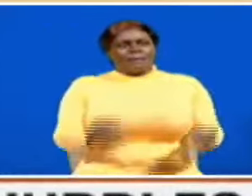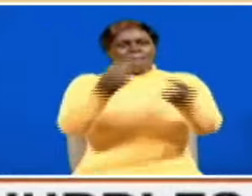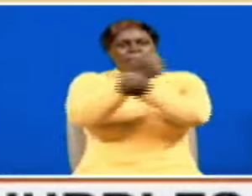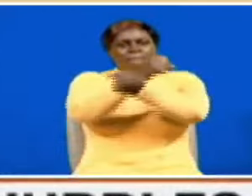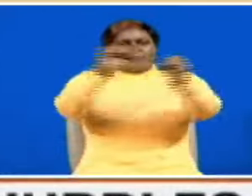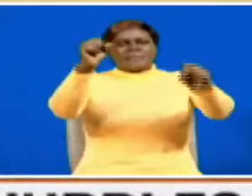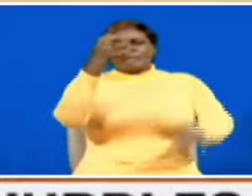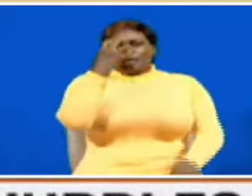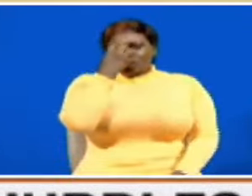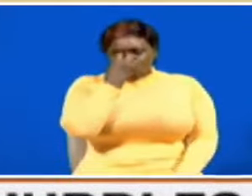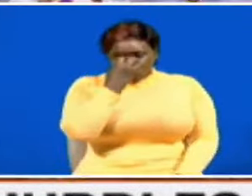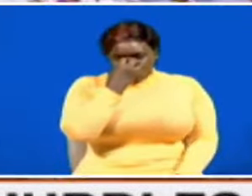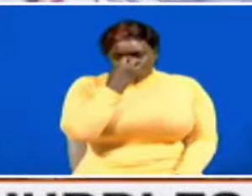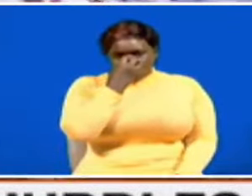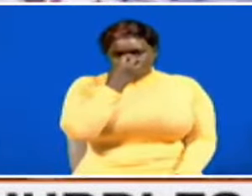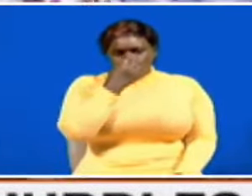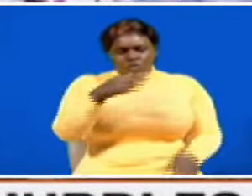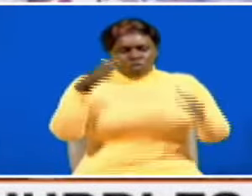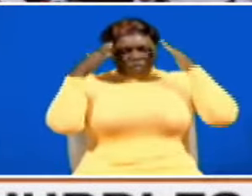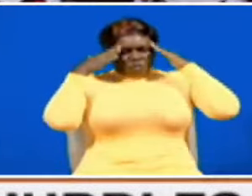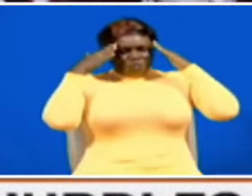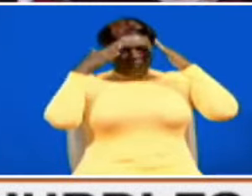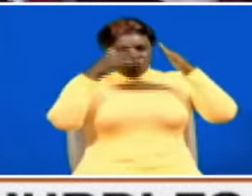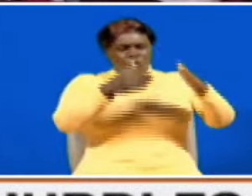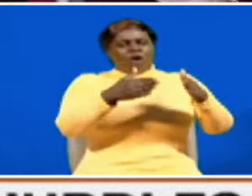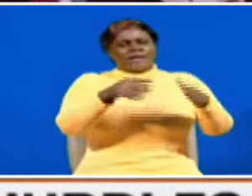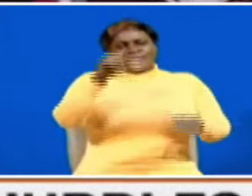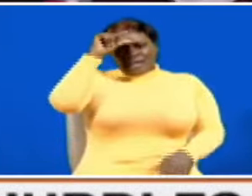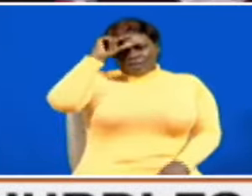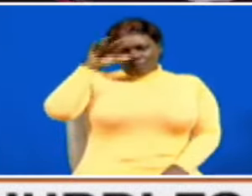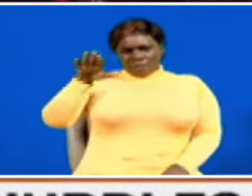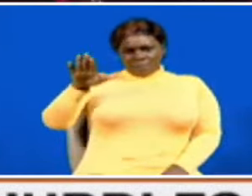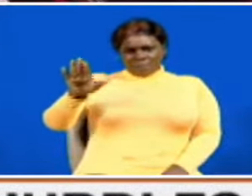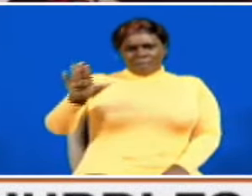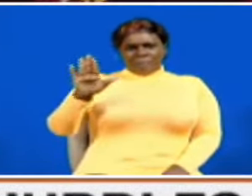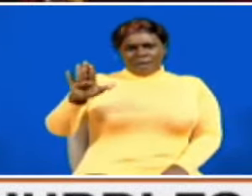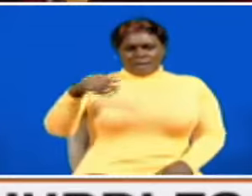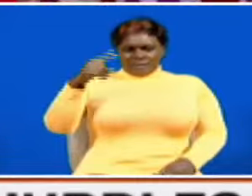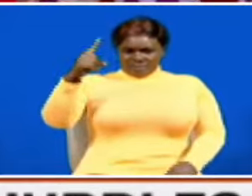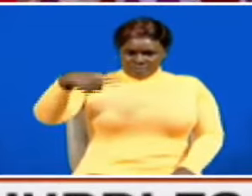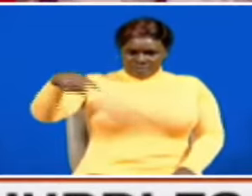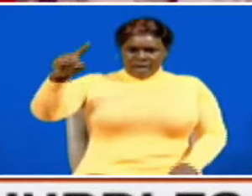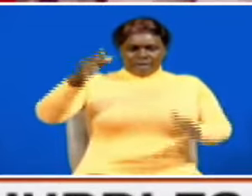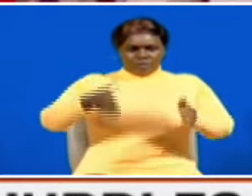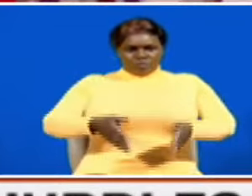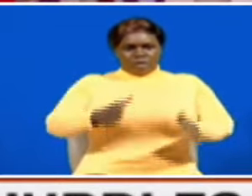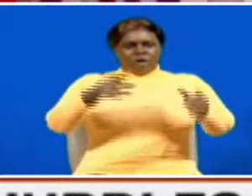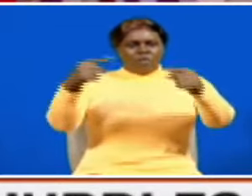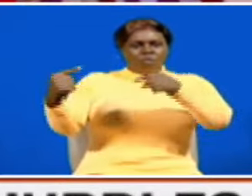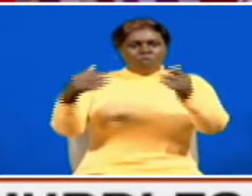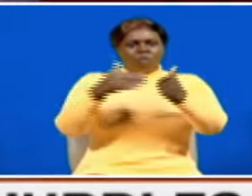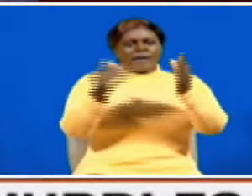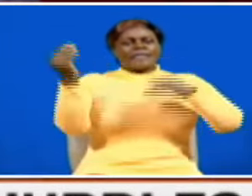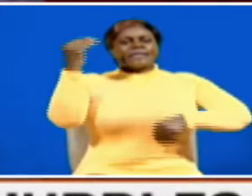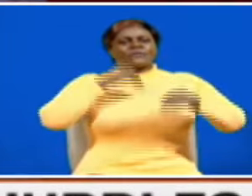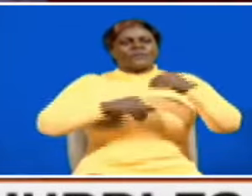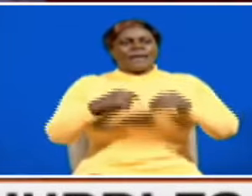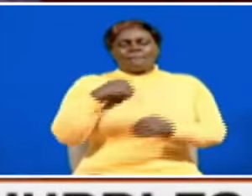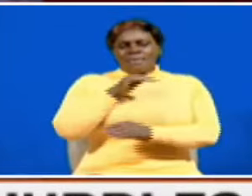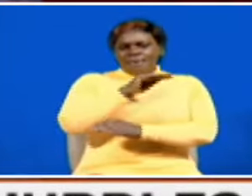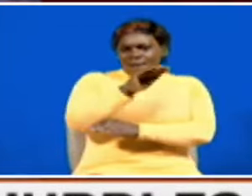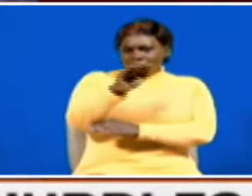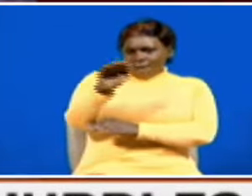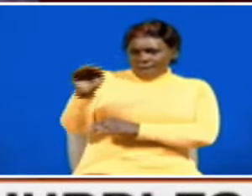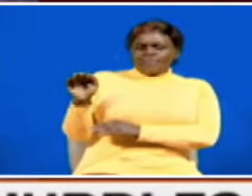President William Ruto has remained adamant that his government is on the right track in the fight against corruption.